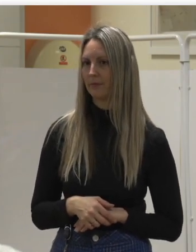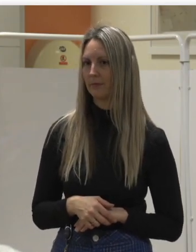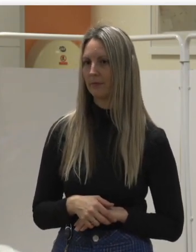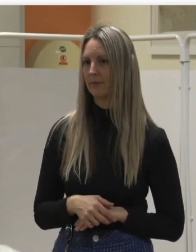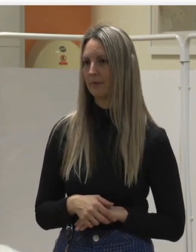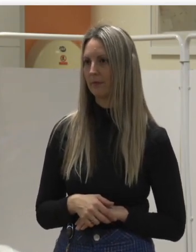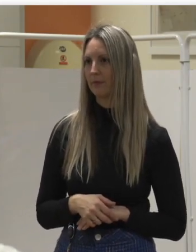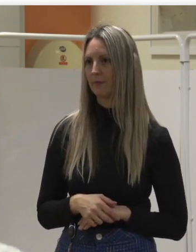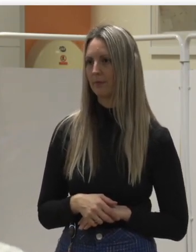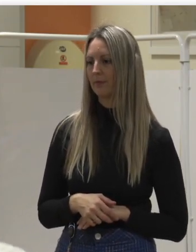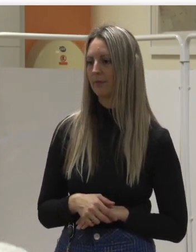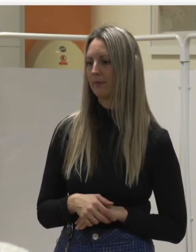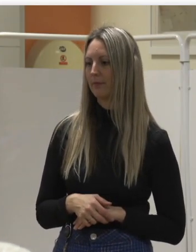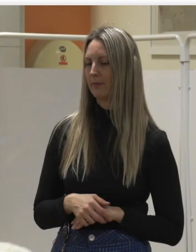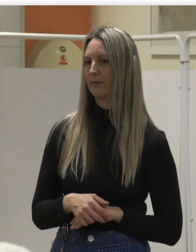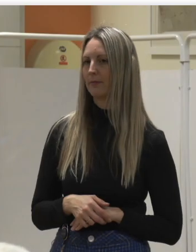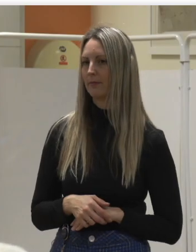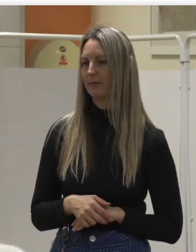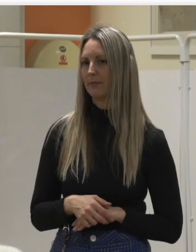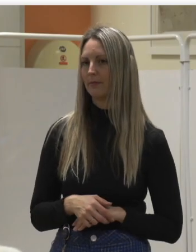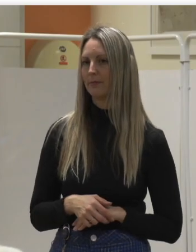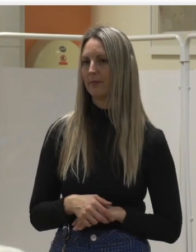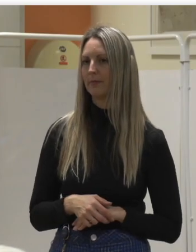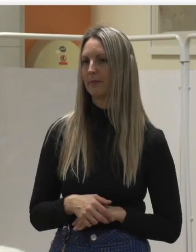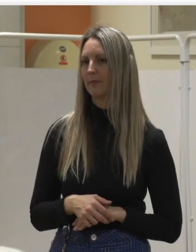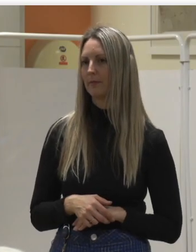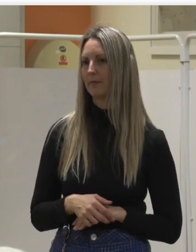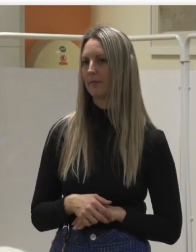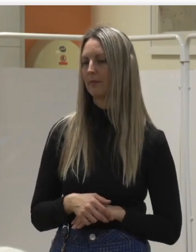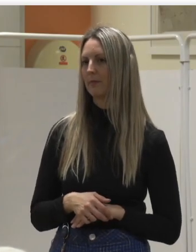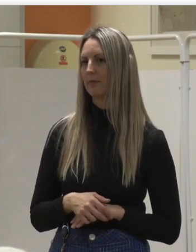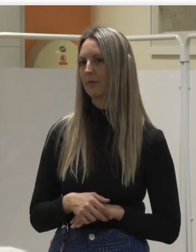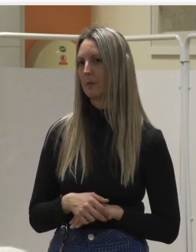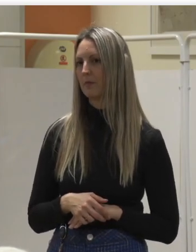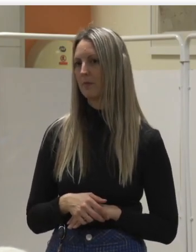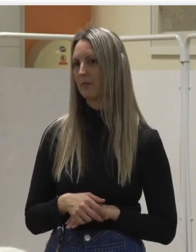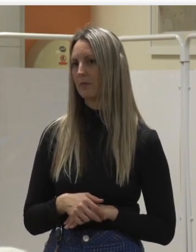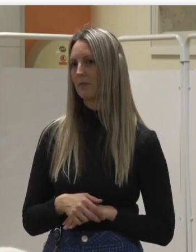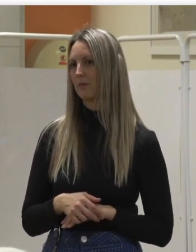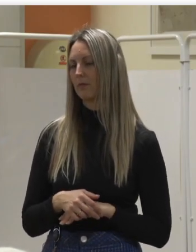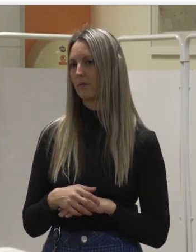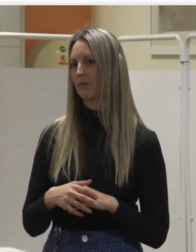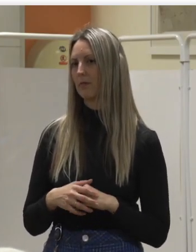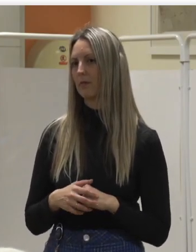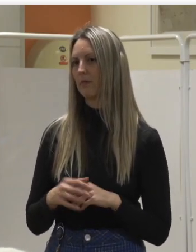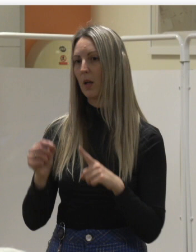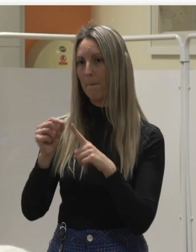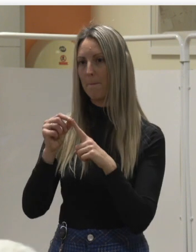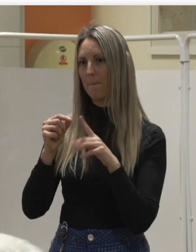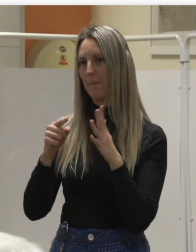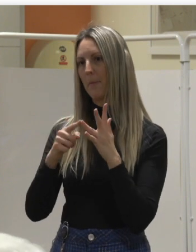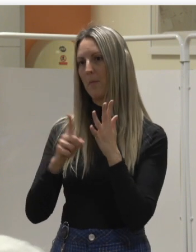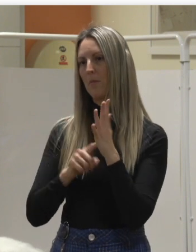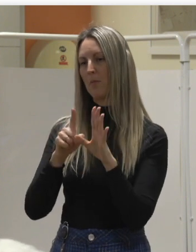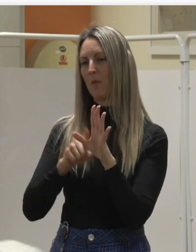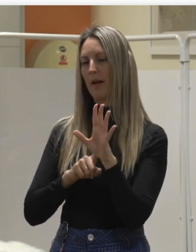Thank you. Thank you. Could you tell me, on average, how long polymyalgia lasts for? Is